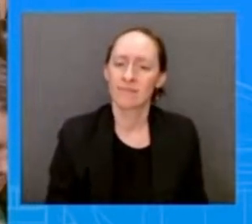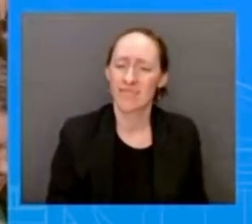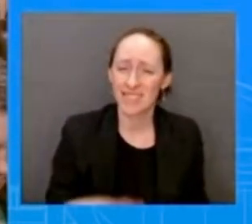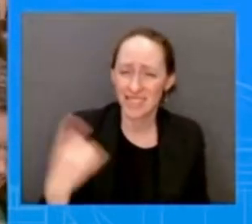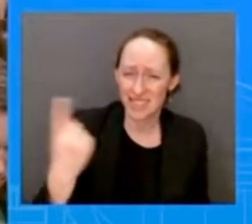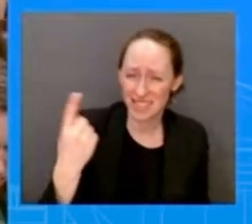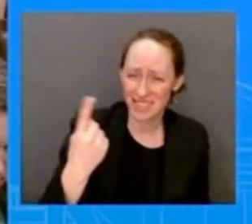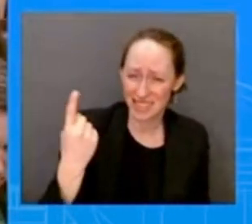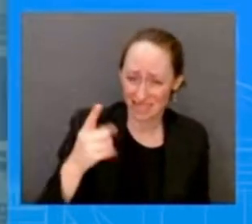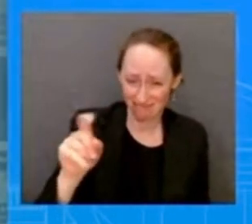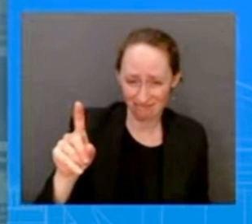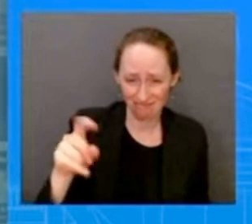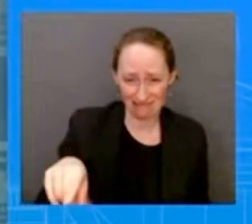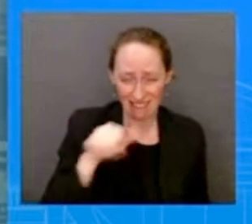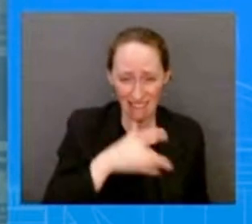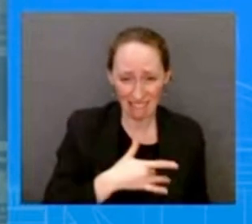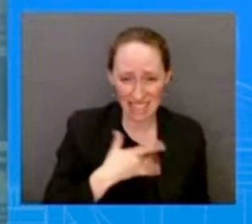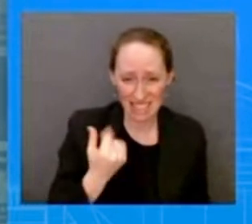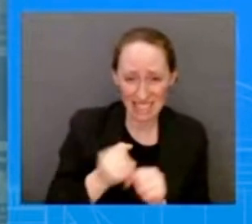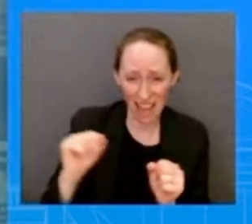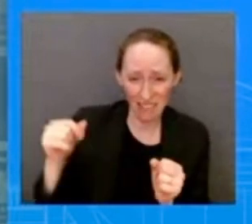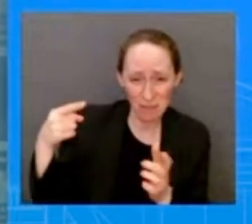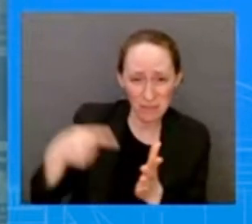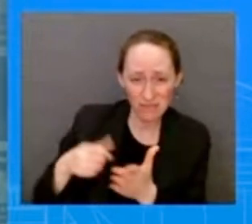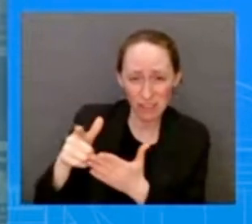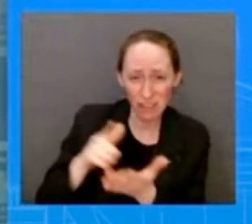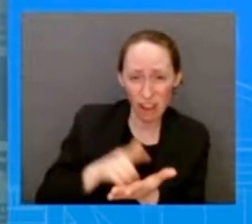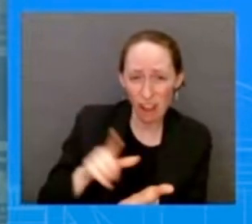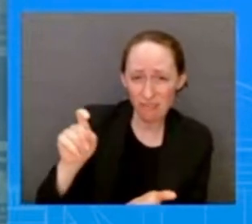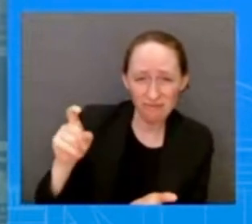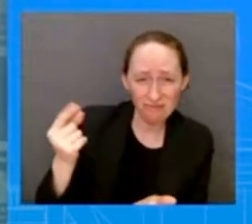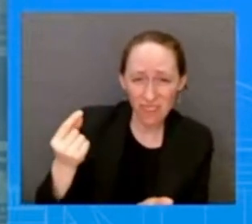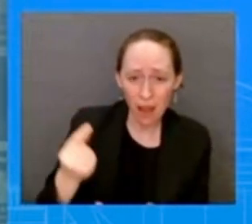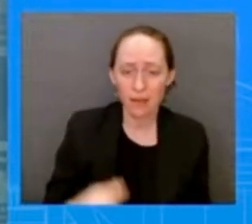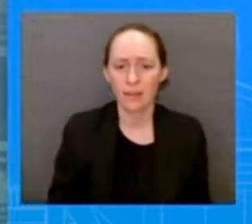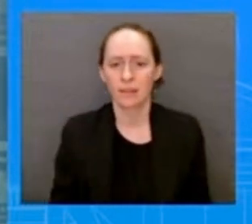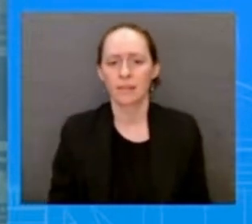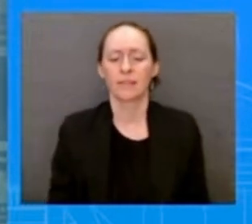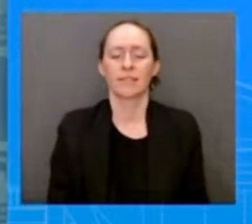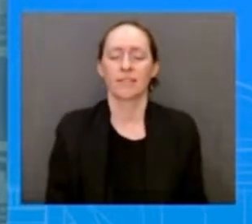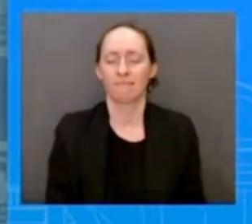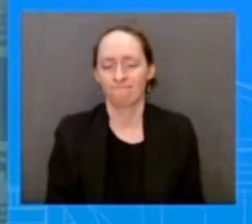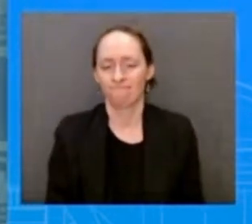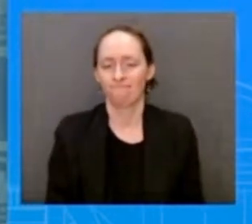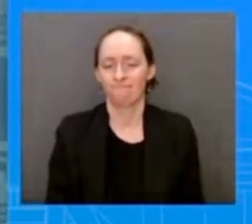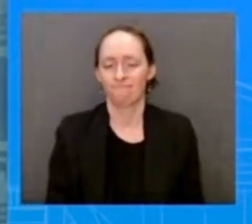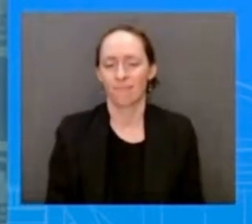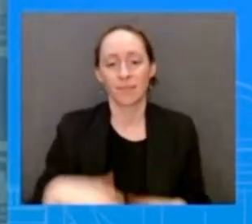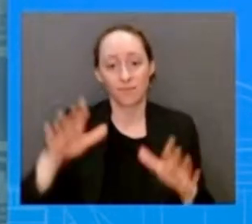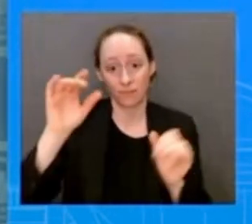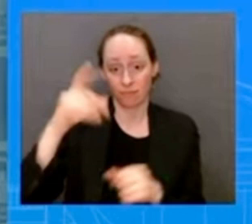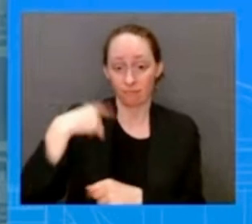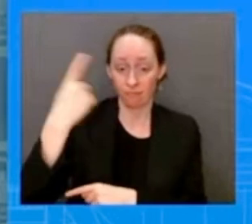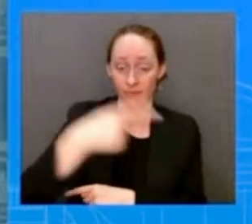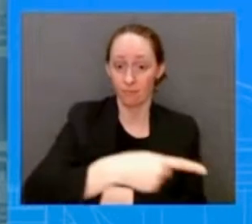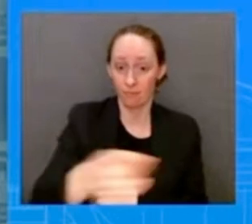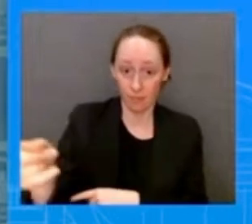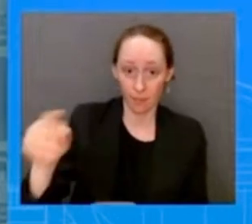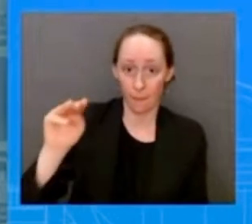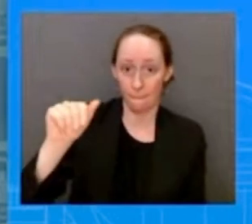of legislation? What I can tell you is this is a piece of legislation that the mayor objected to. The D.C. Council moved